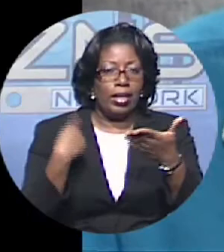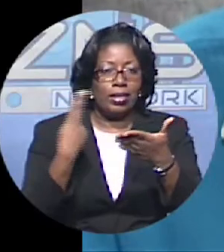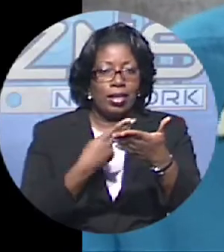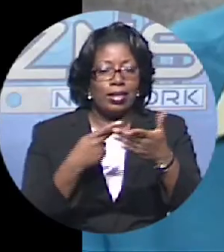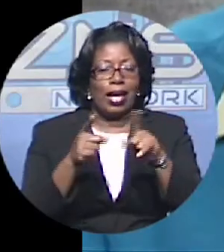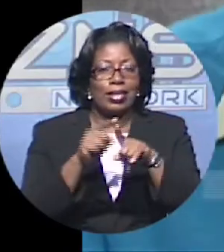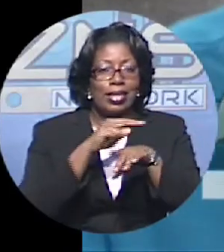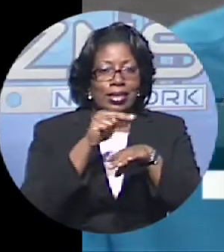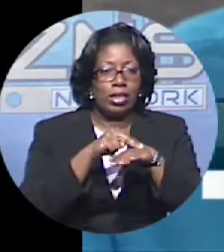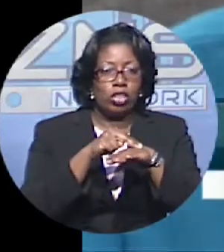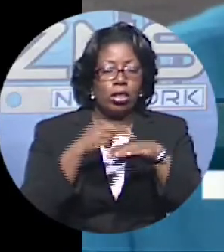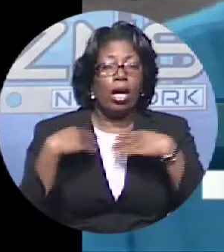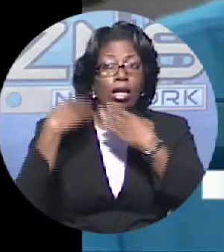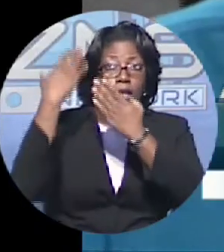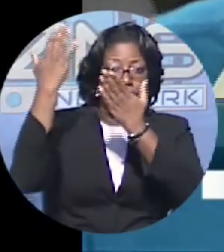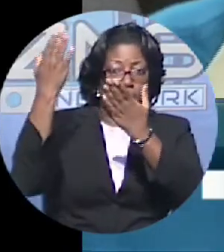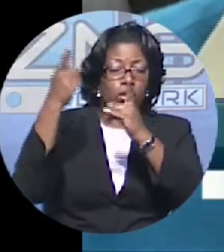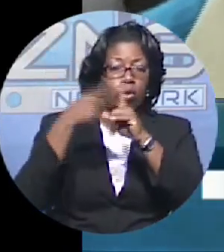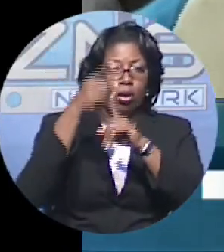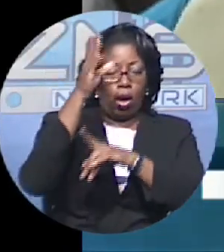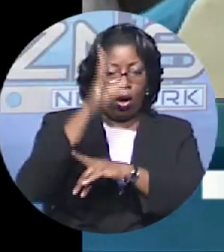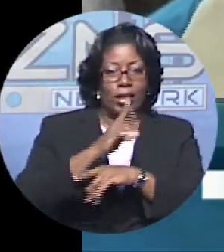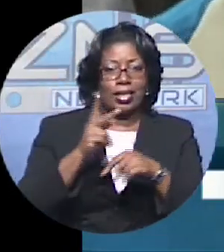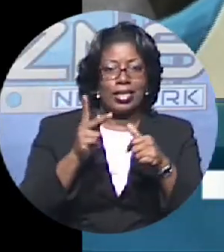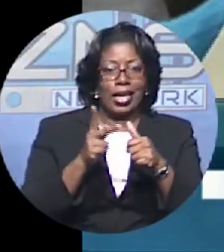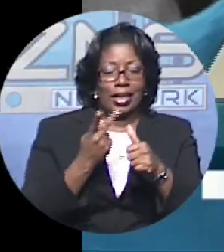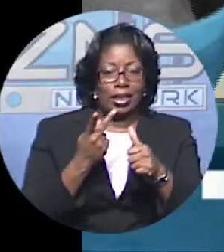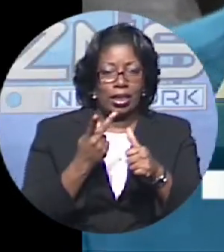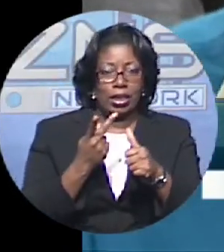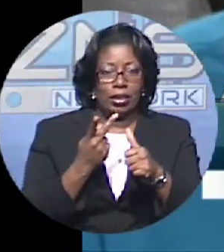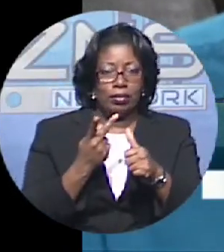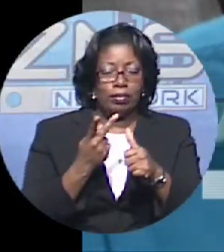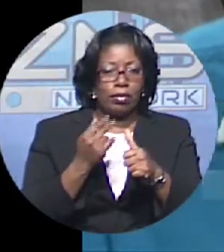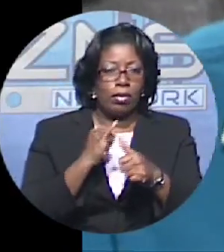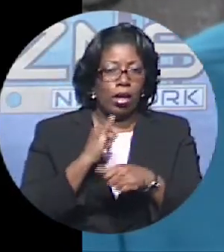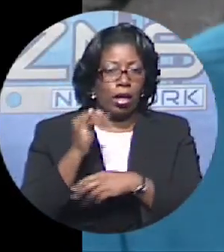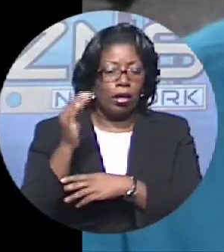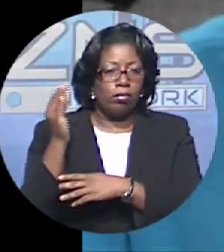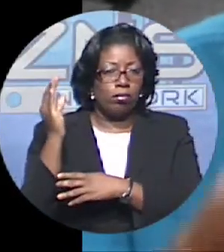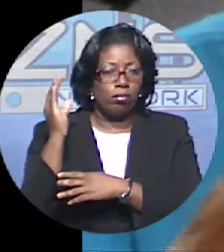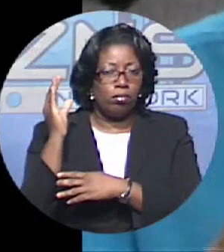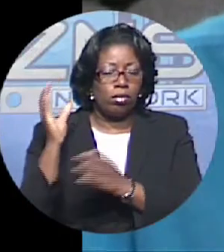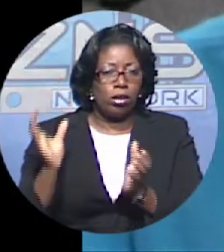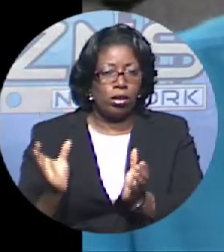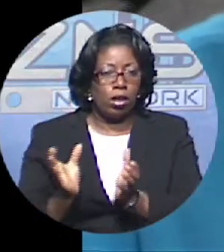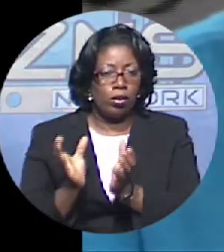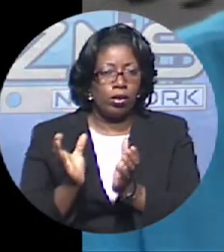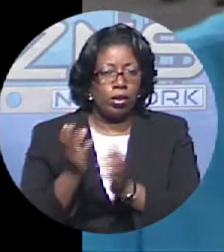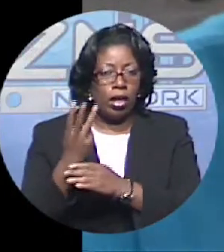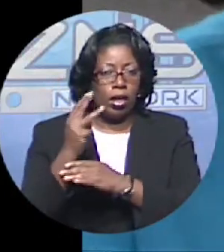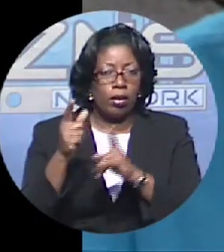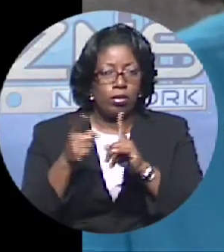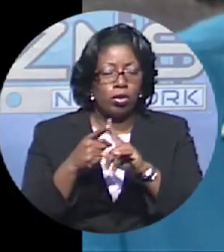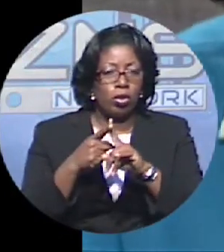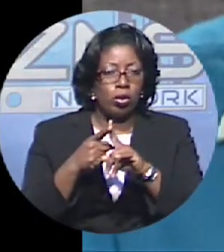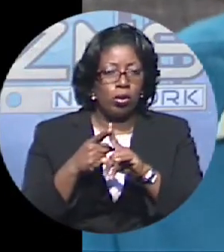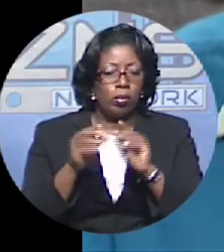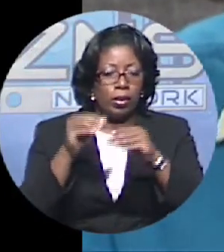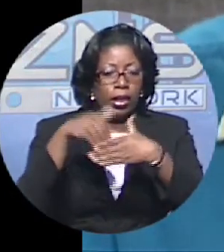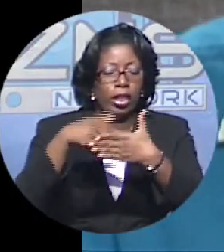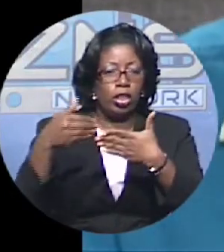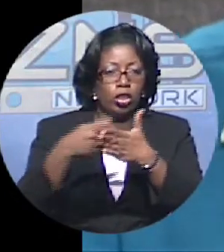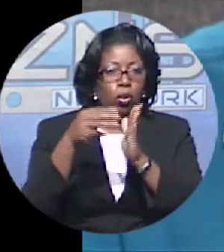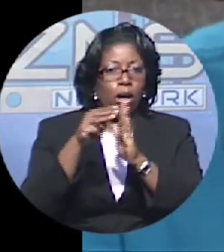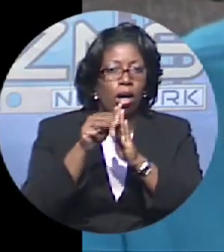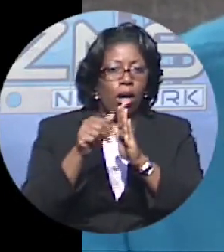nation committed to God. Secondly, I urge them to implement a new amendment to